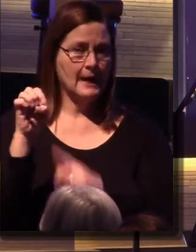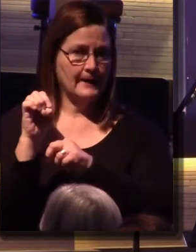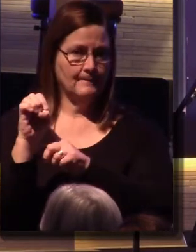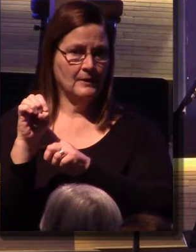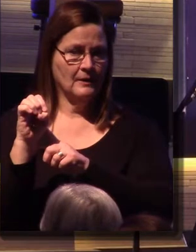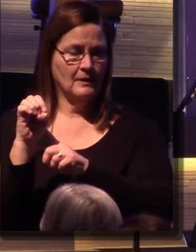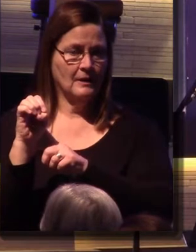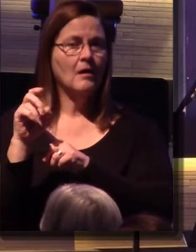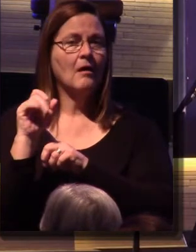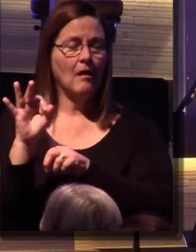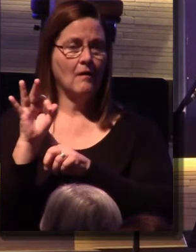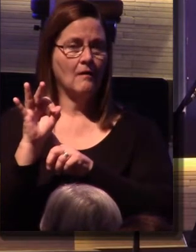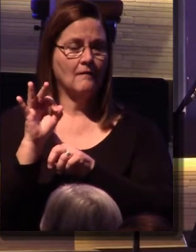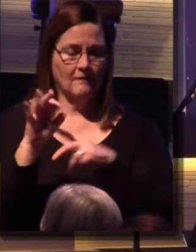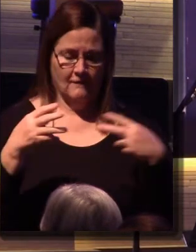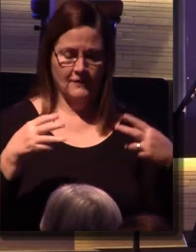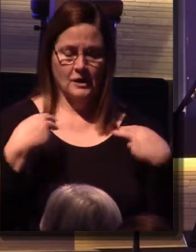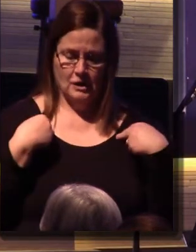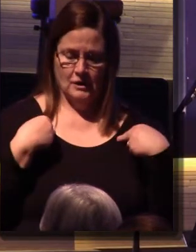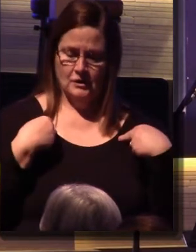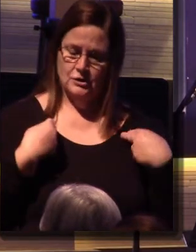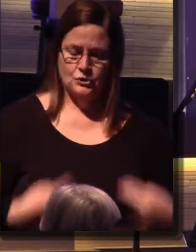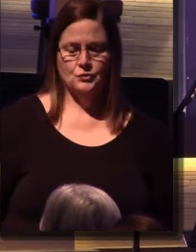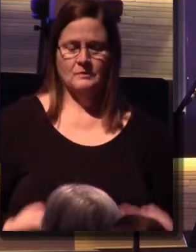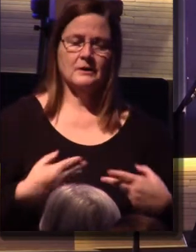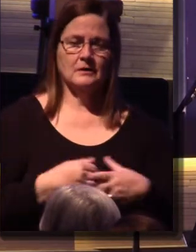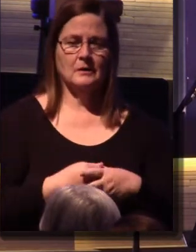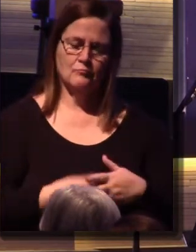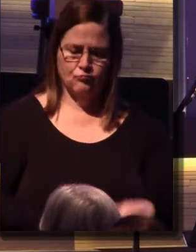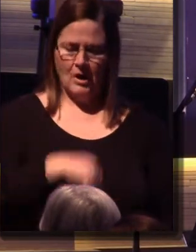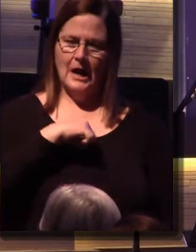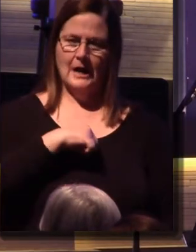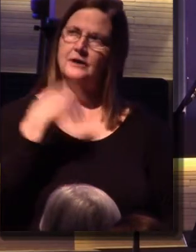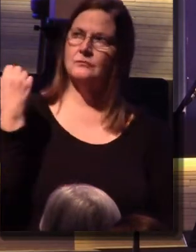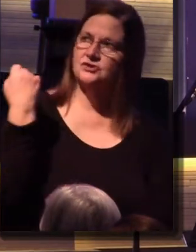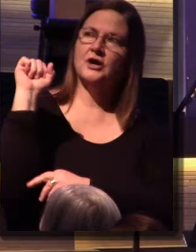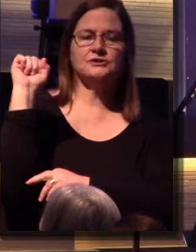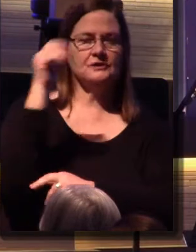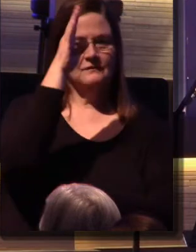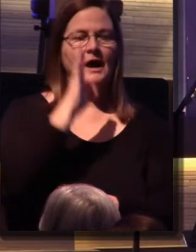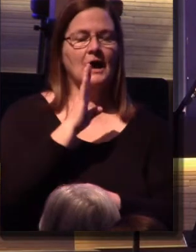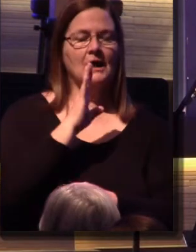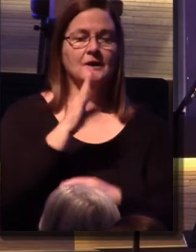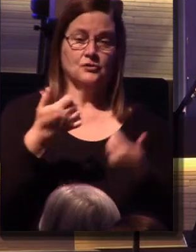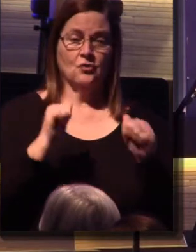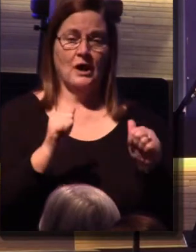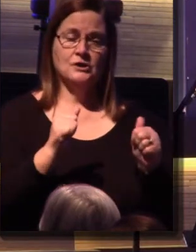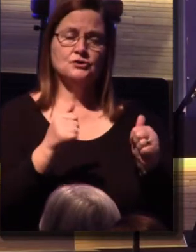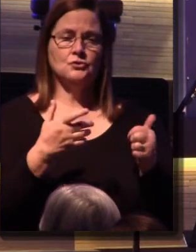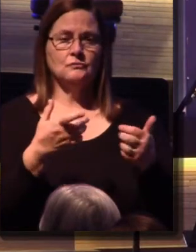the prototype of humankind's pride and rejection of God and attempt